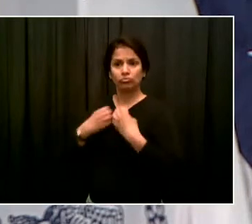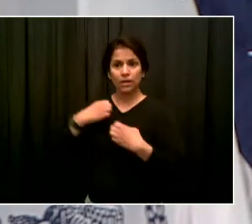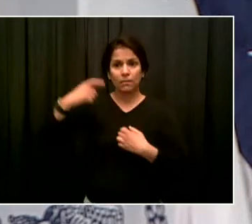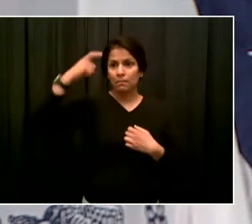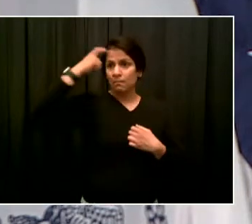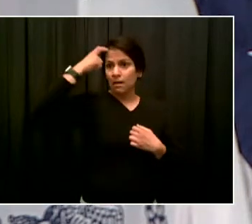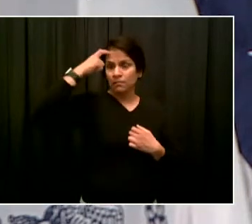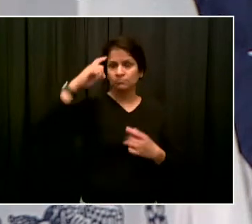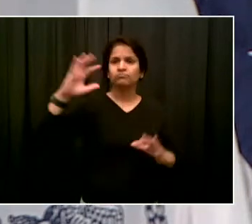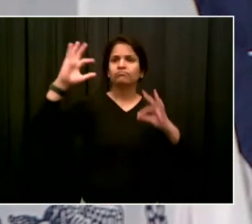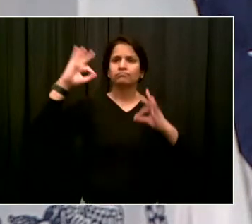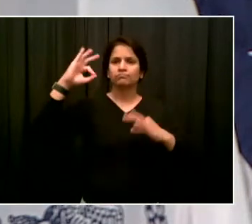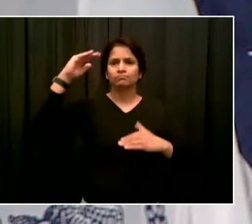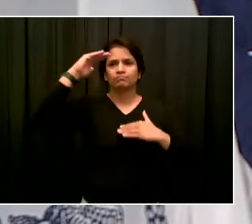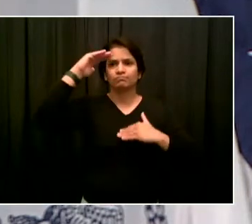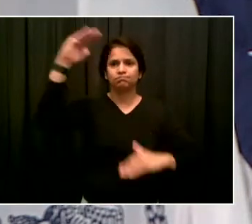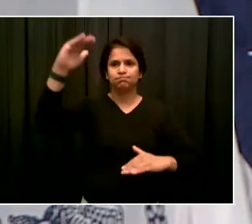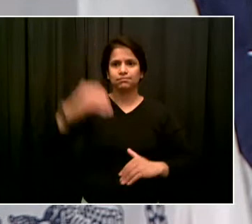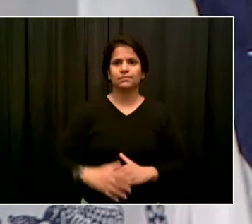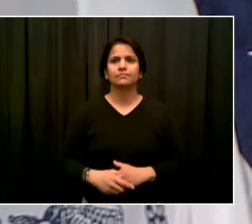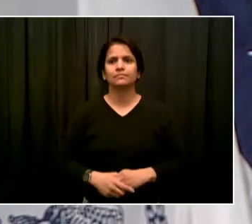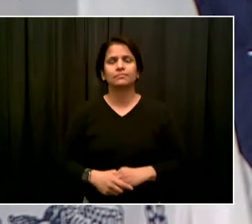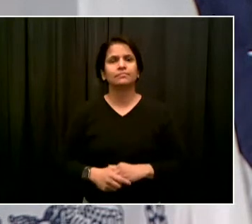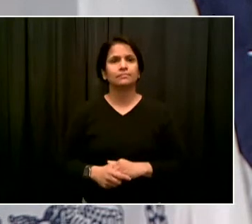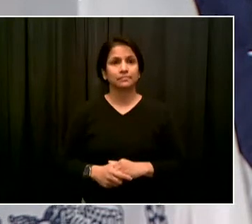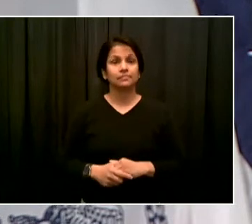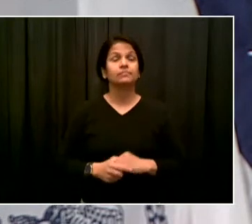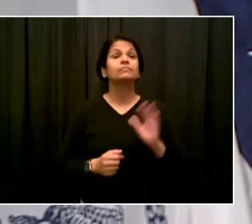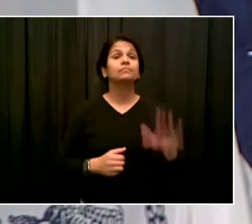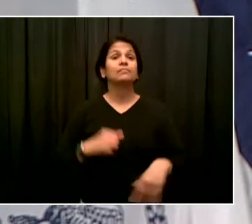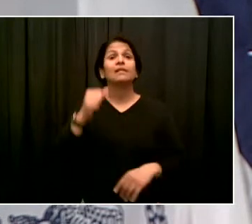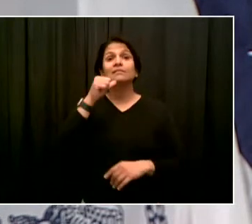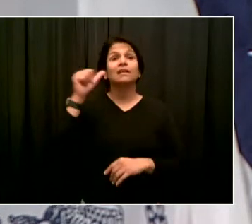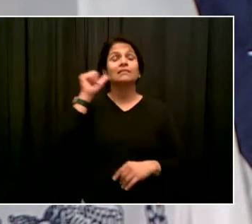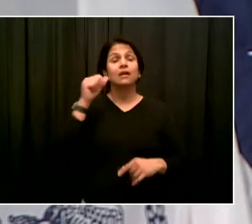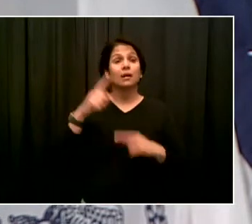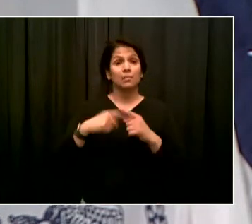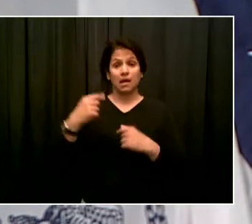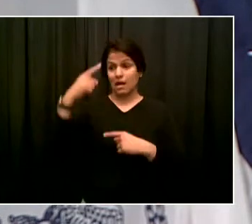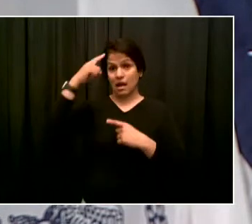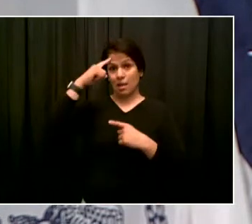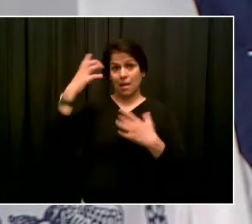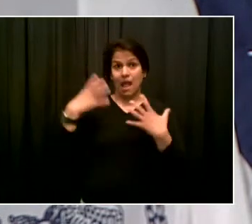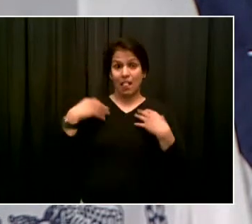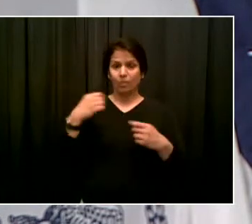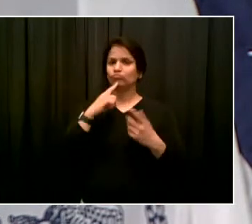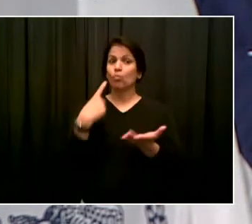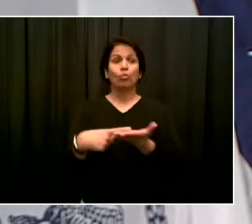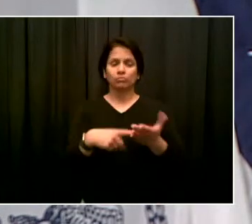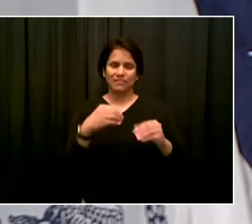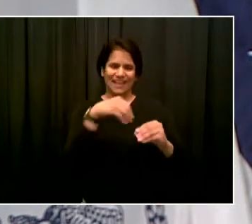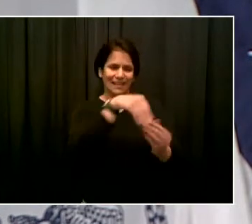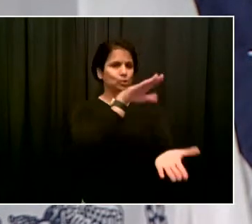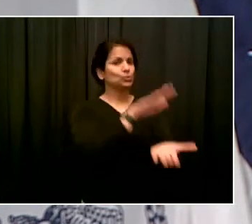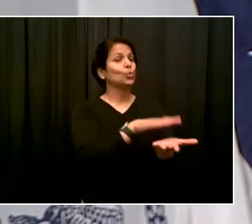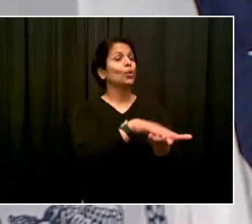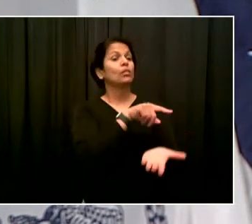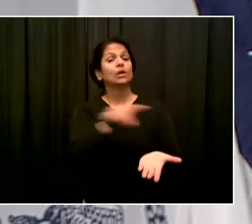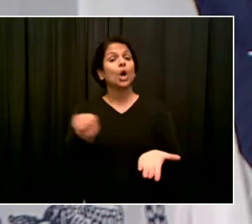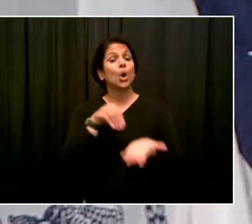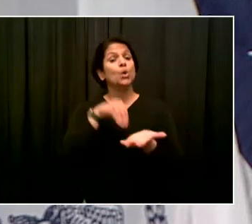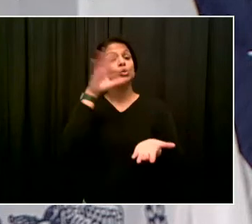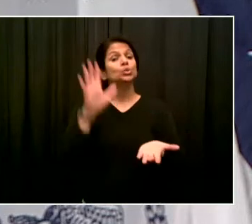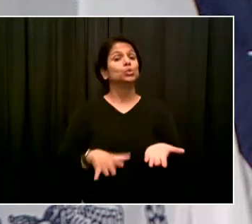universal screenings. This is an amazing concept, never been attempted before in New York City or any other major city, to the best of my